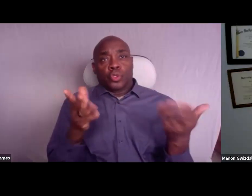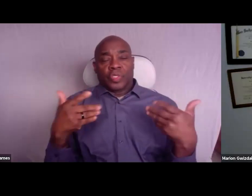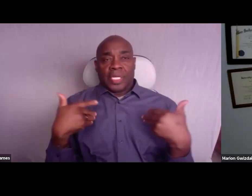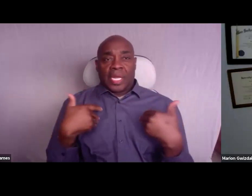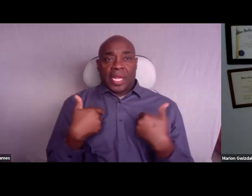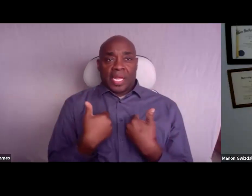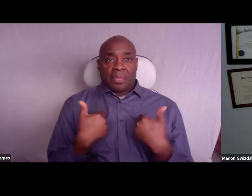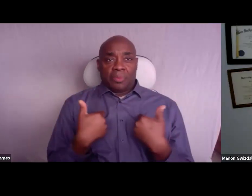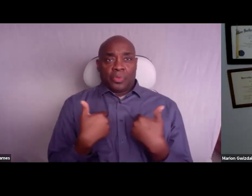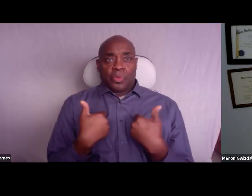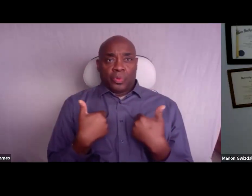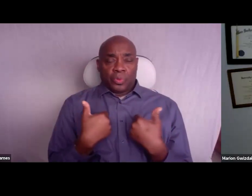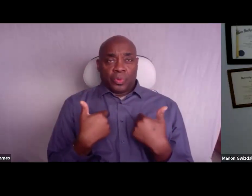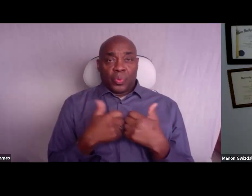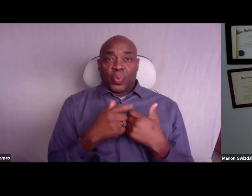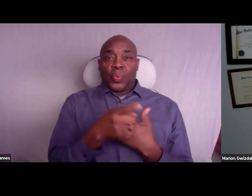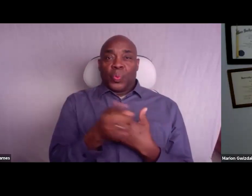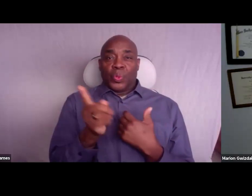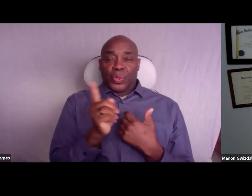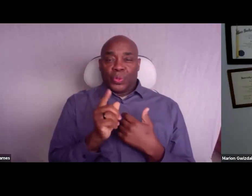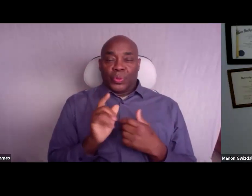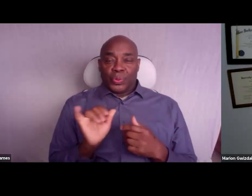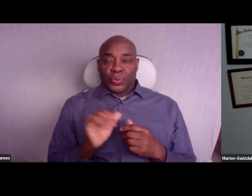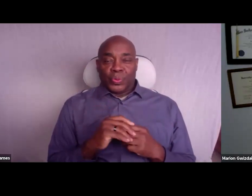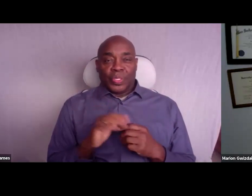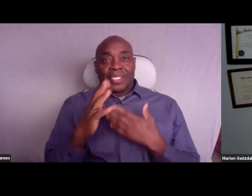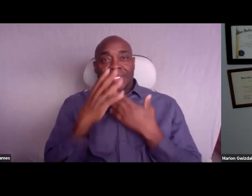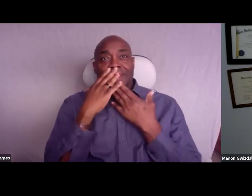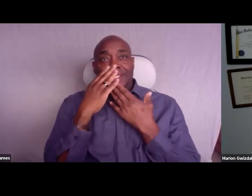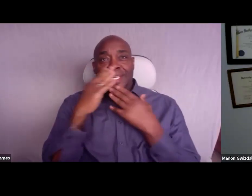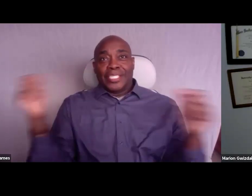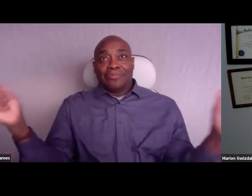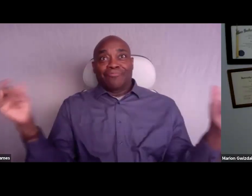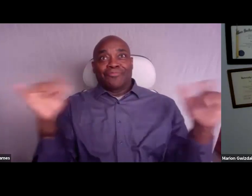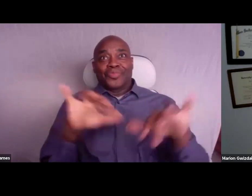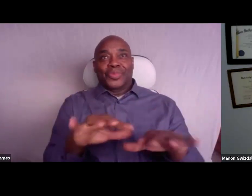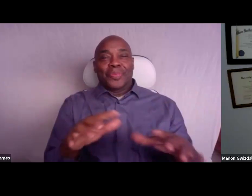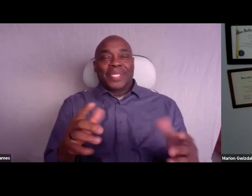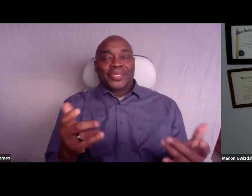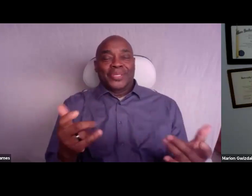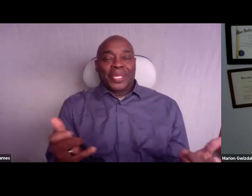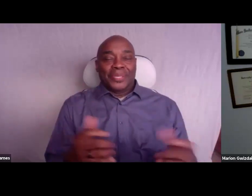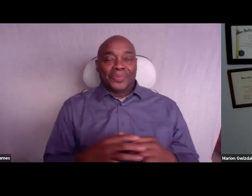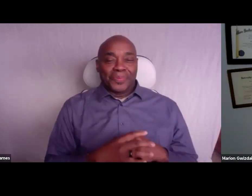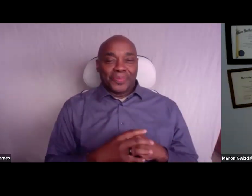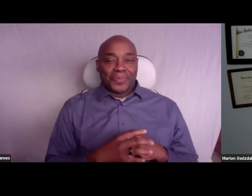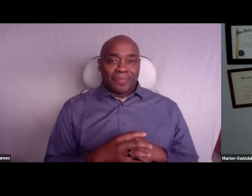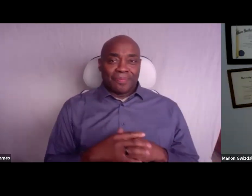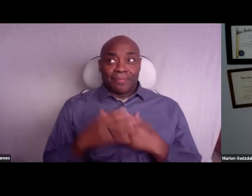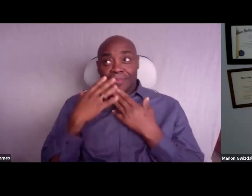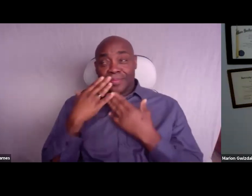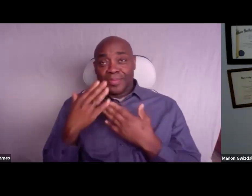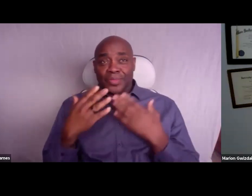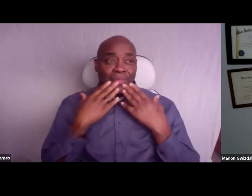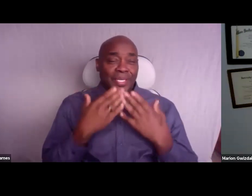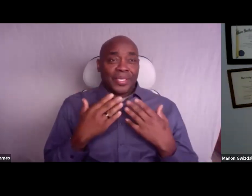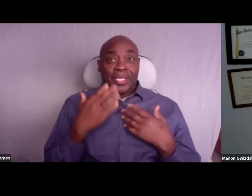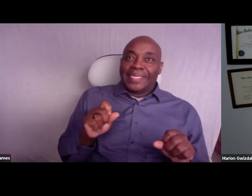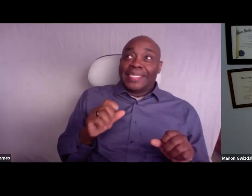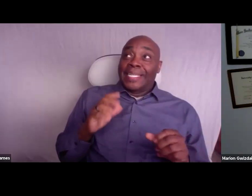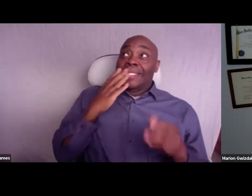animals with you guys. And thank you for attending today. Thank you. Thank Thank you. you for So,